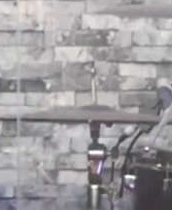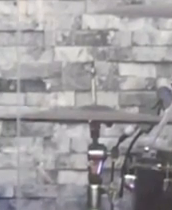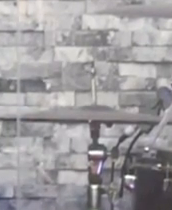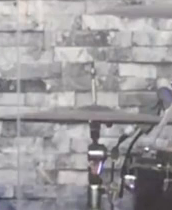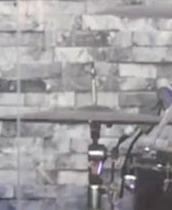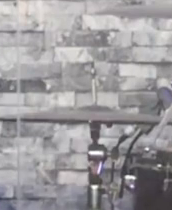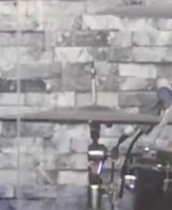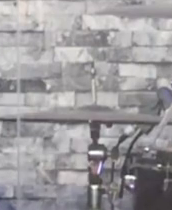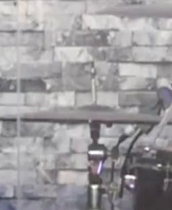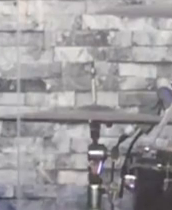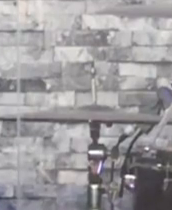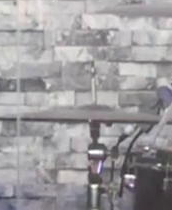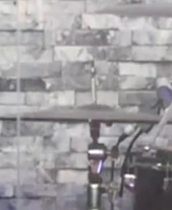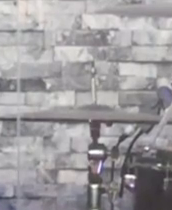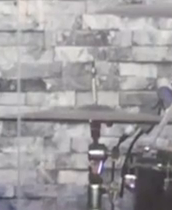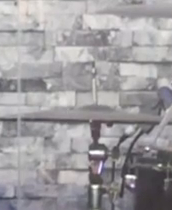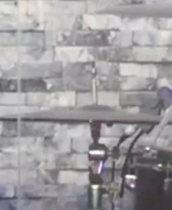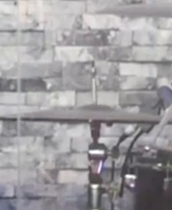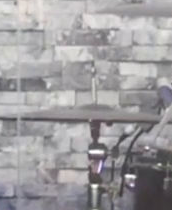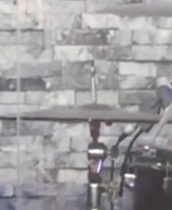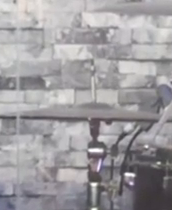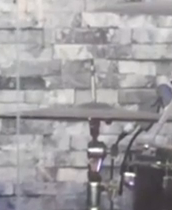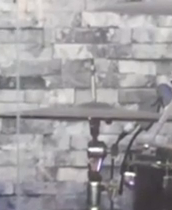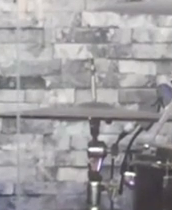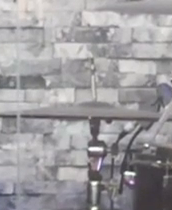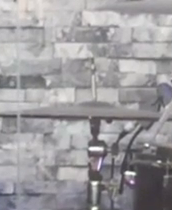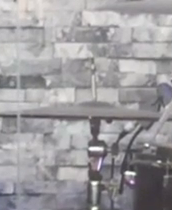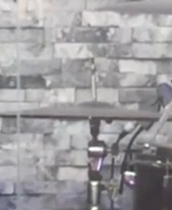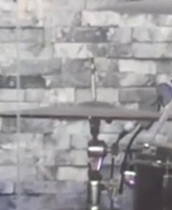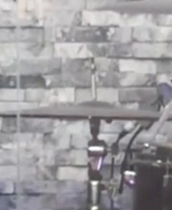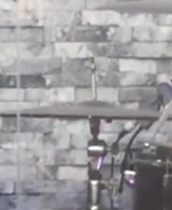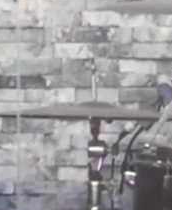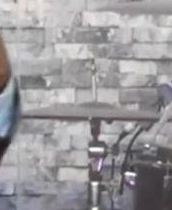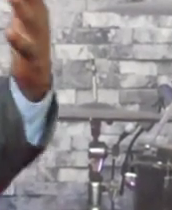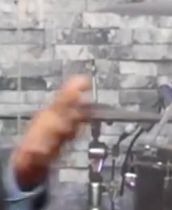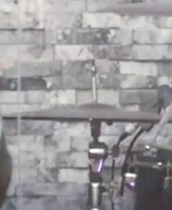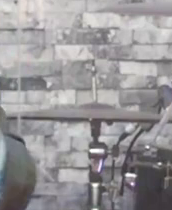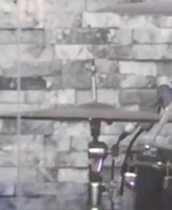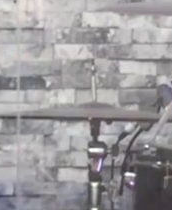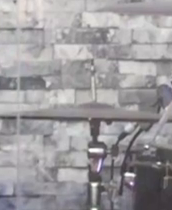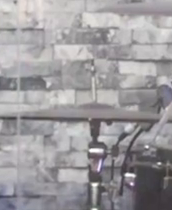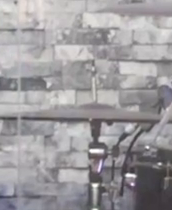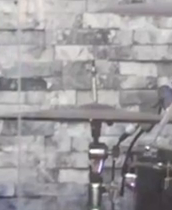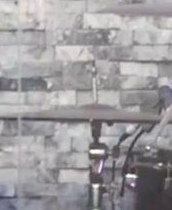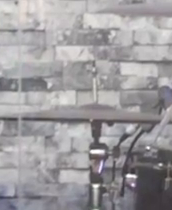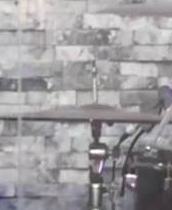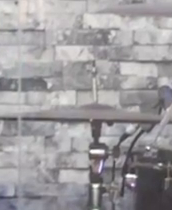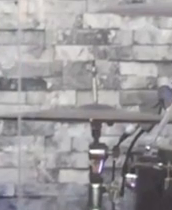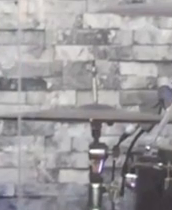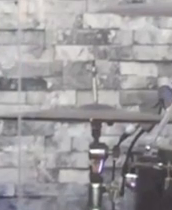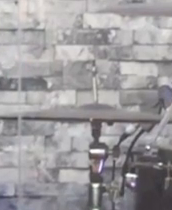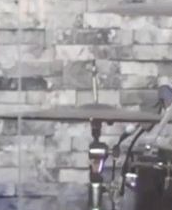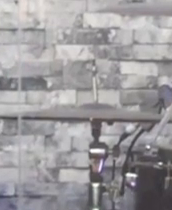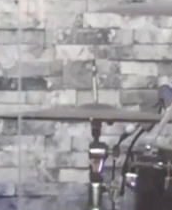Walikuwa wamefungiwa mahali. Yeah, so and here because of the situation God used the four lepers. Katika hiyo hali Mungu akatumia